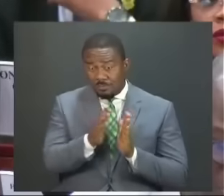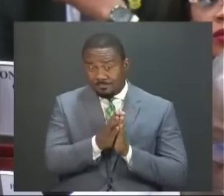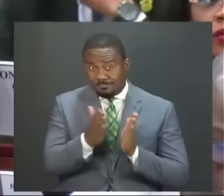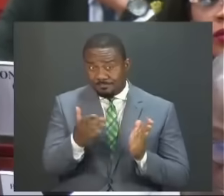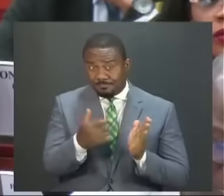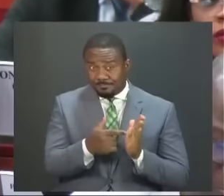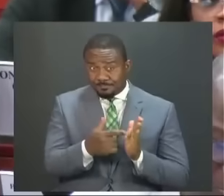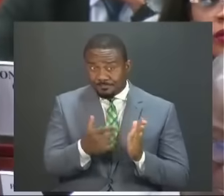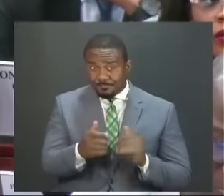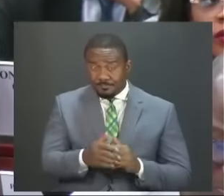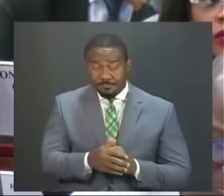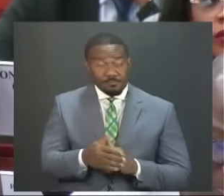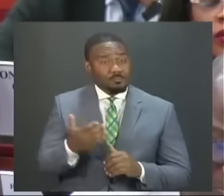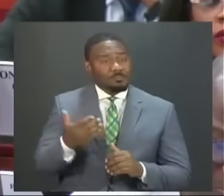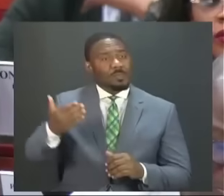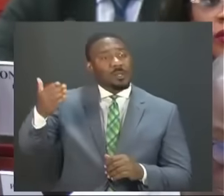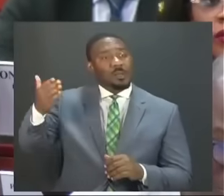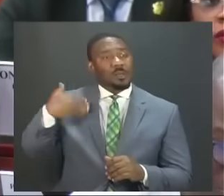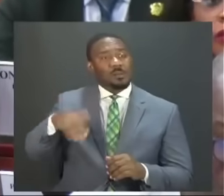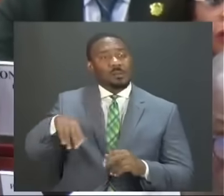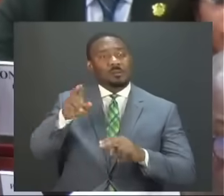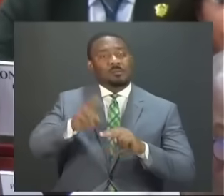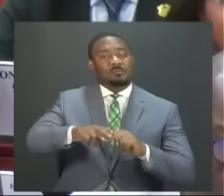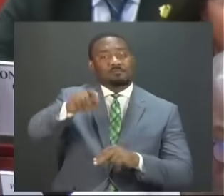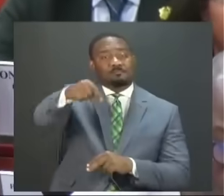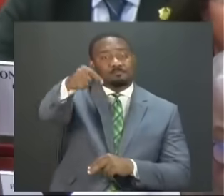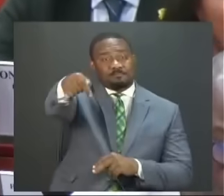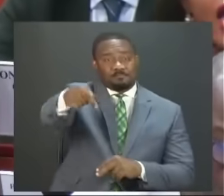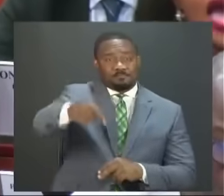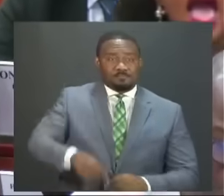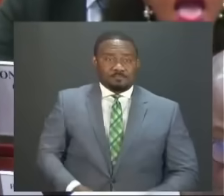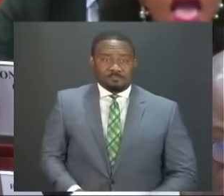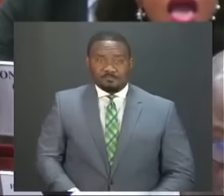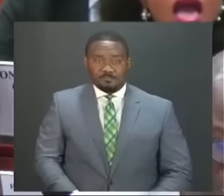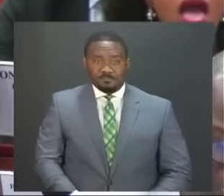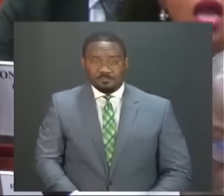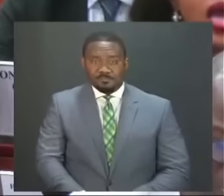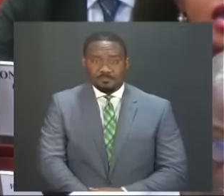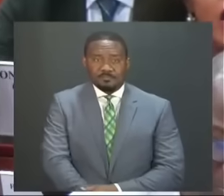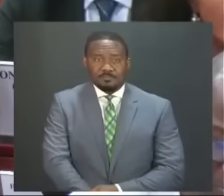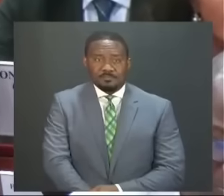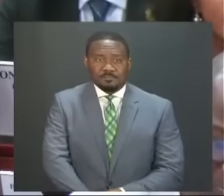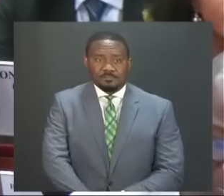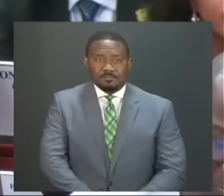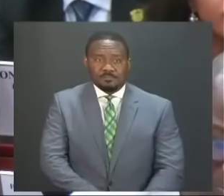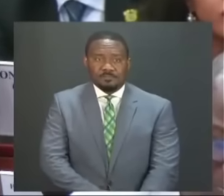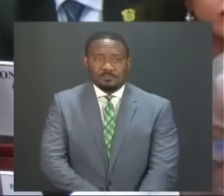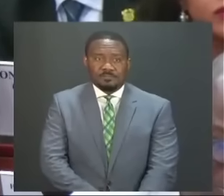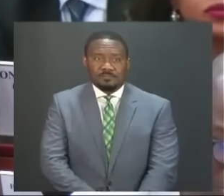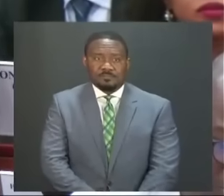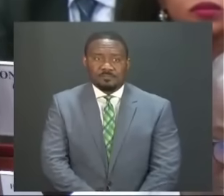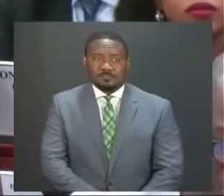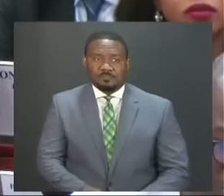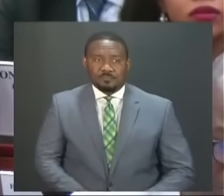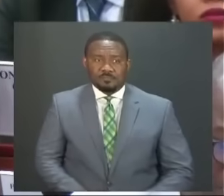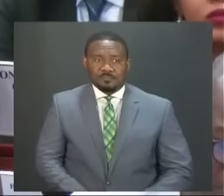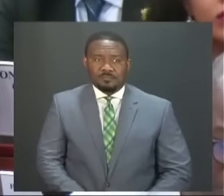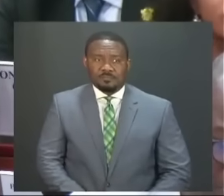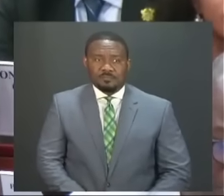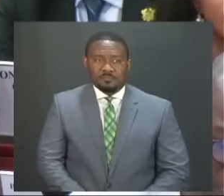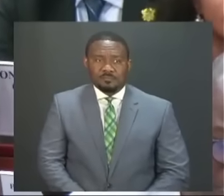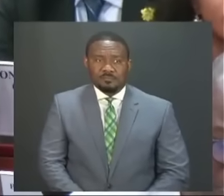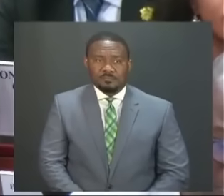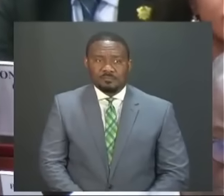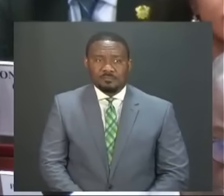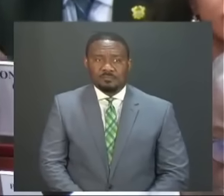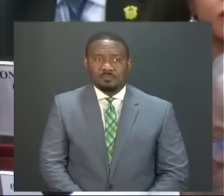we were on that side. Hey, Master, will you sit down? No, Mr. Speaker, we were on that side. But it's okay. No, that gentleman over